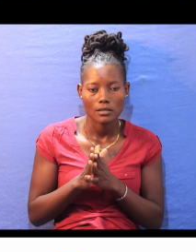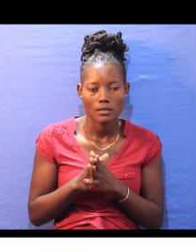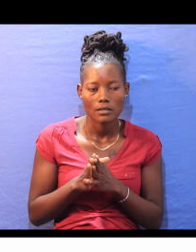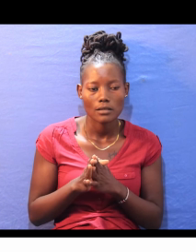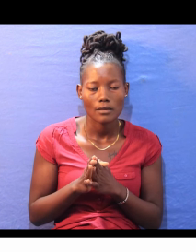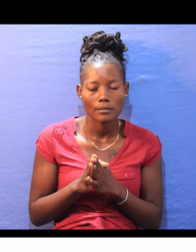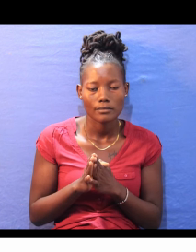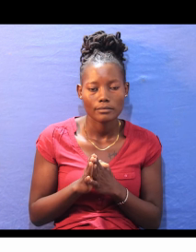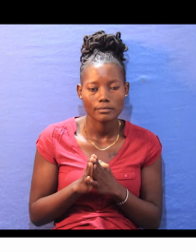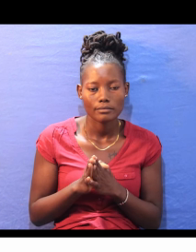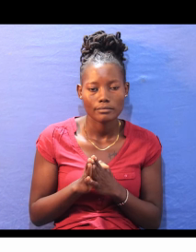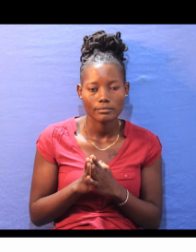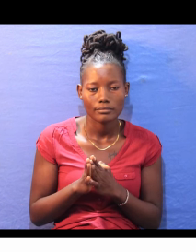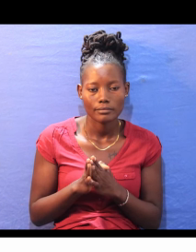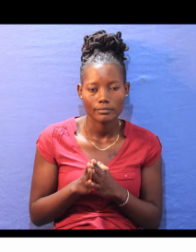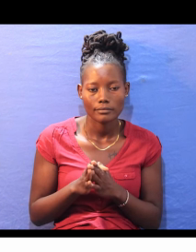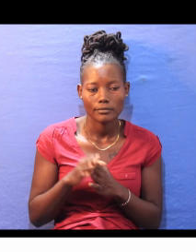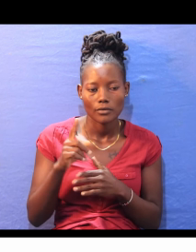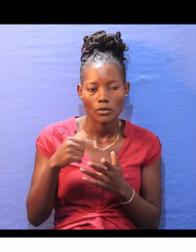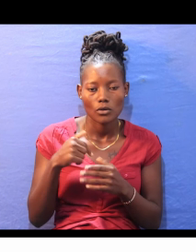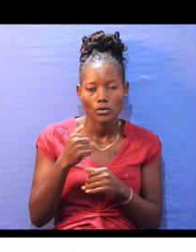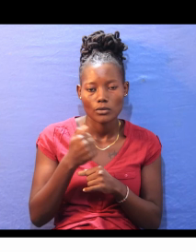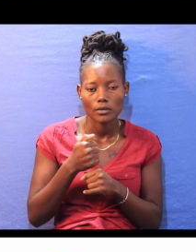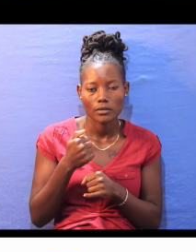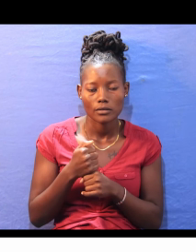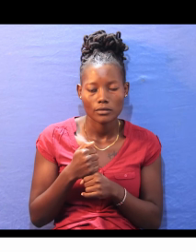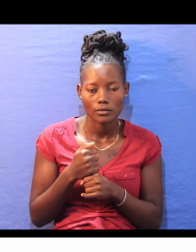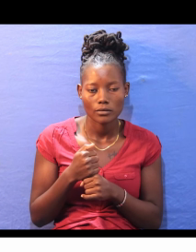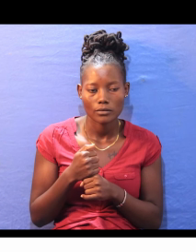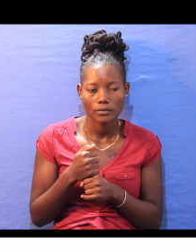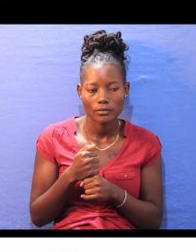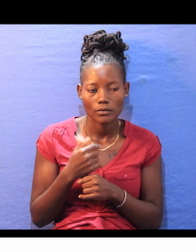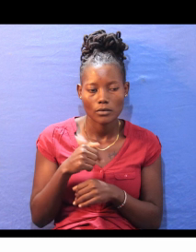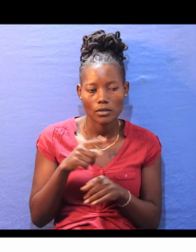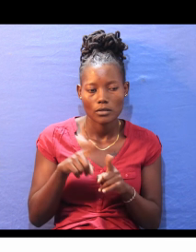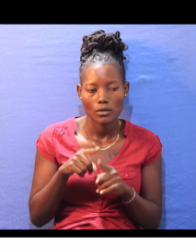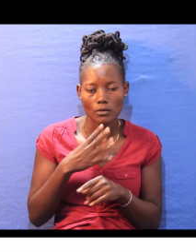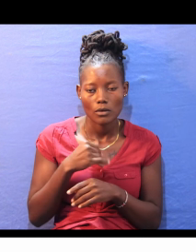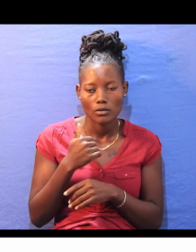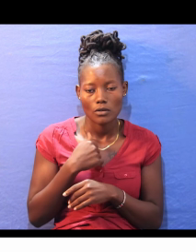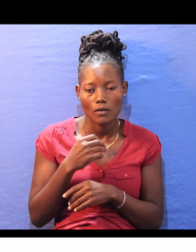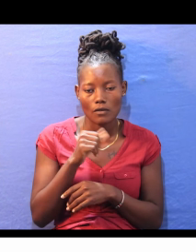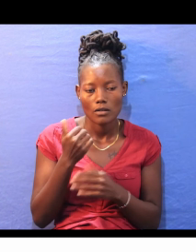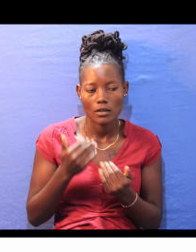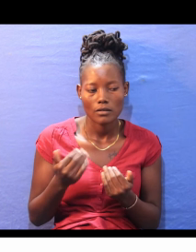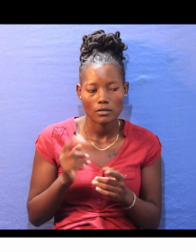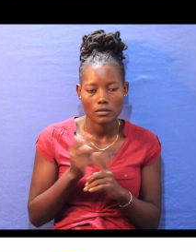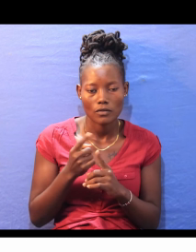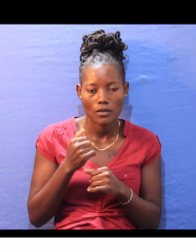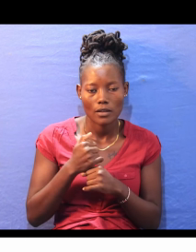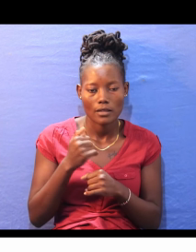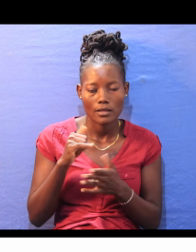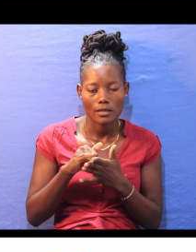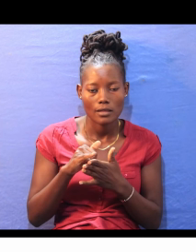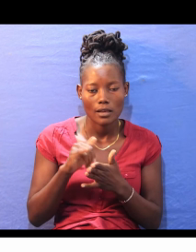movements such as the snatch and clean and jerk that we do, and we want to have other movements that make the